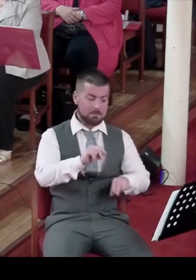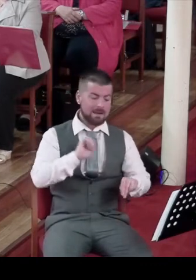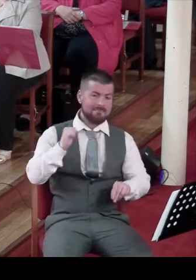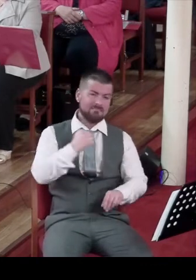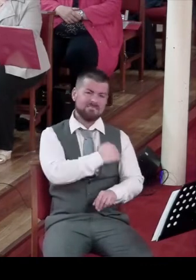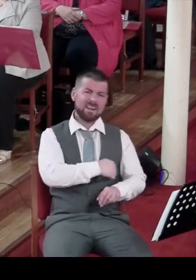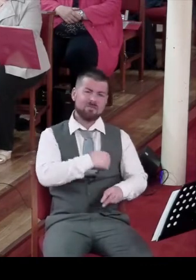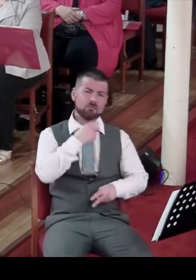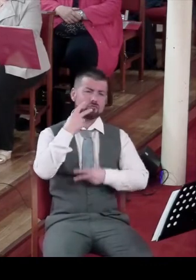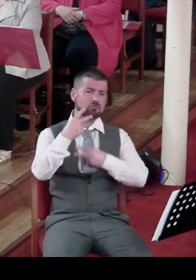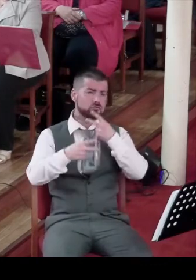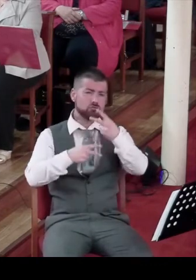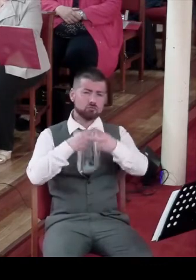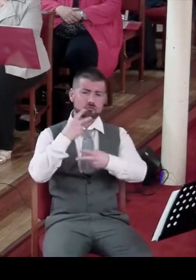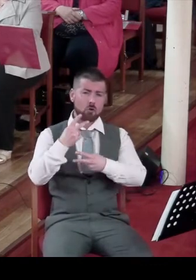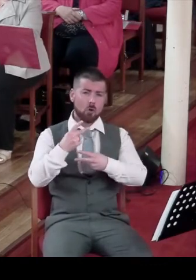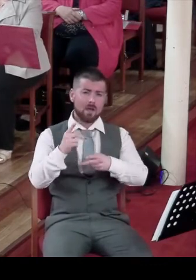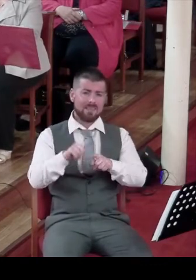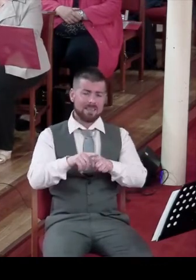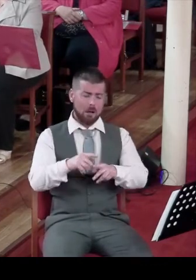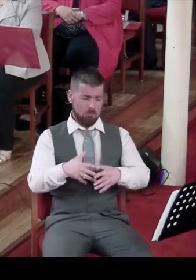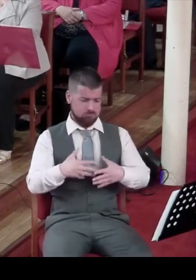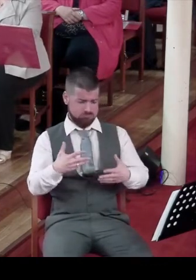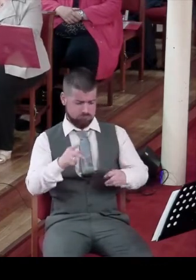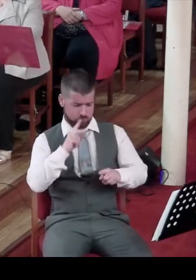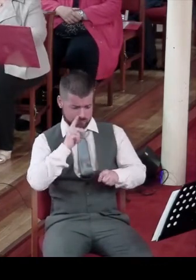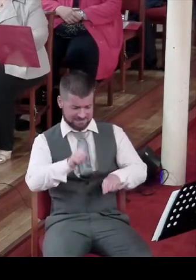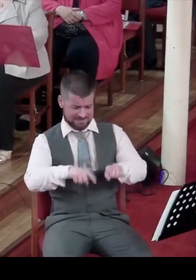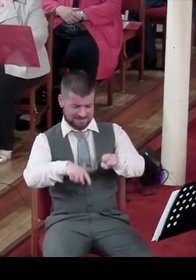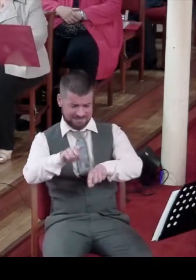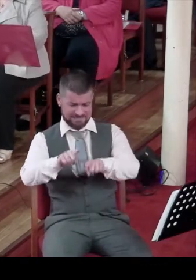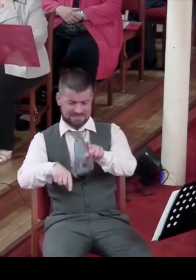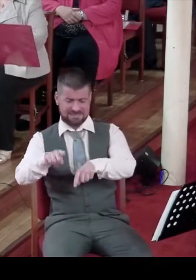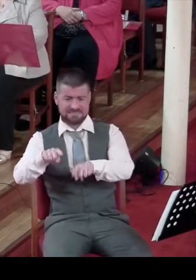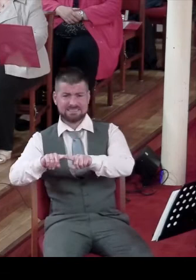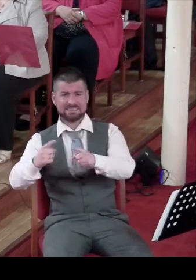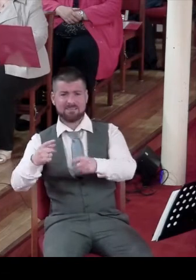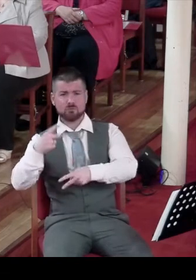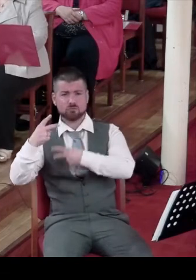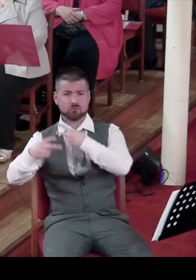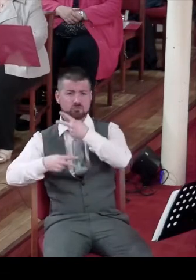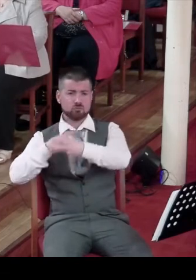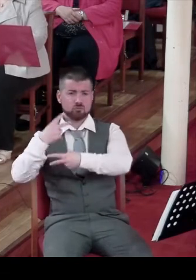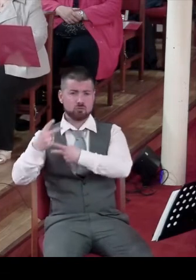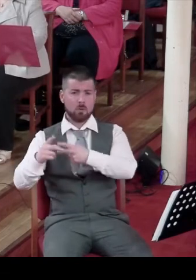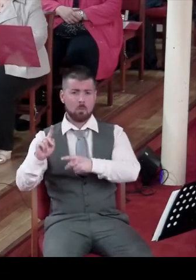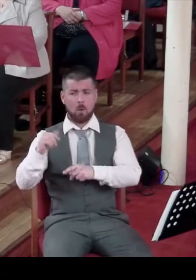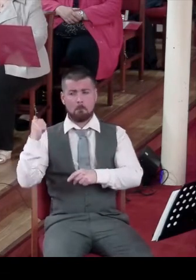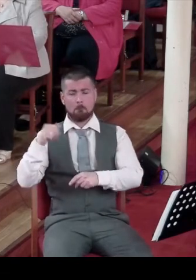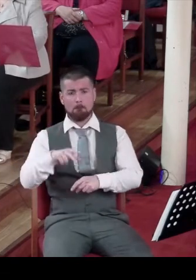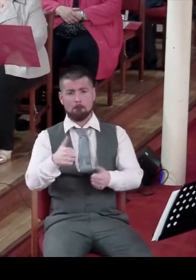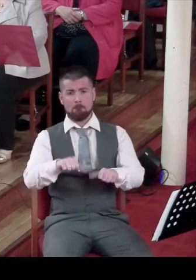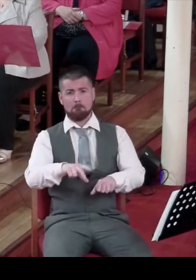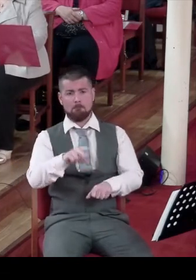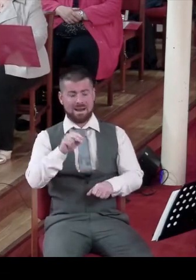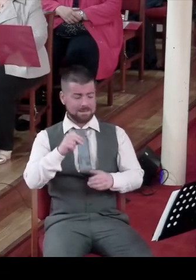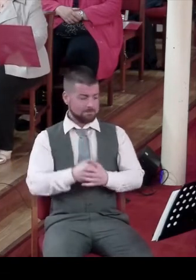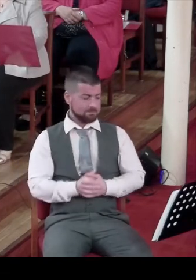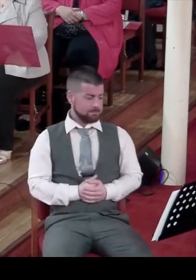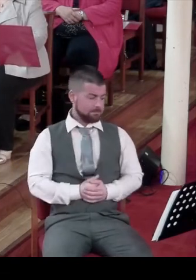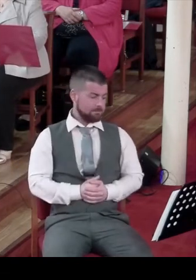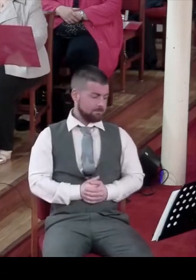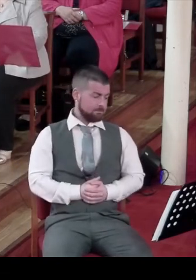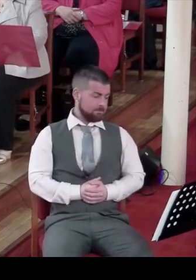this morning, was the range and the variety of hymns which they opted for. And the next